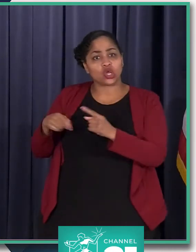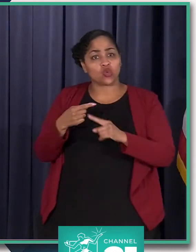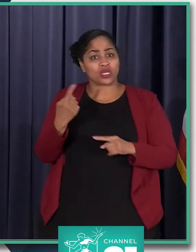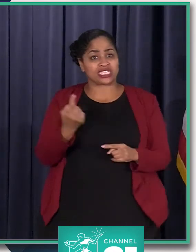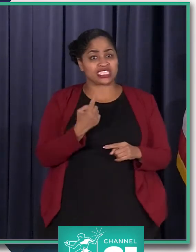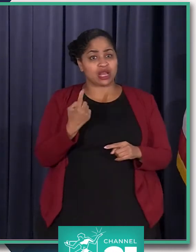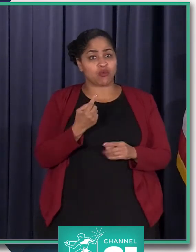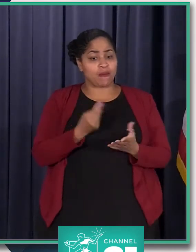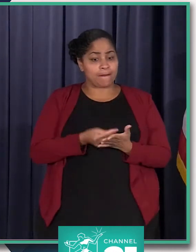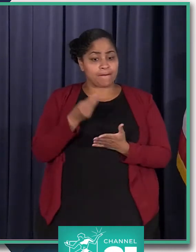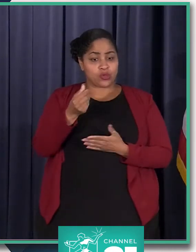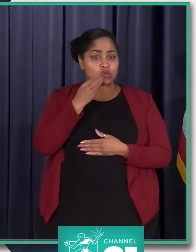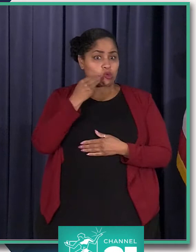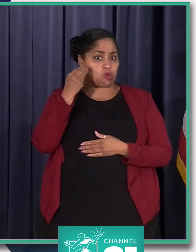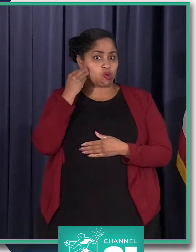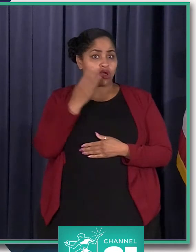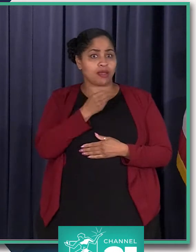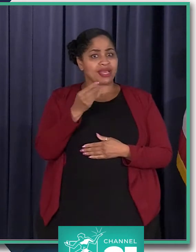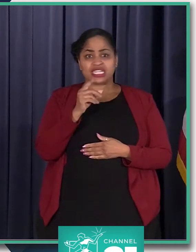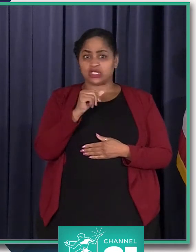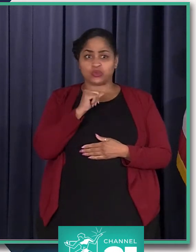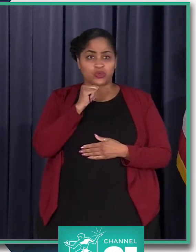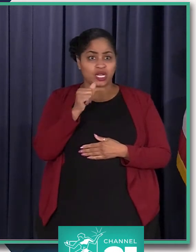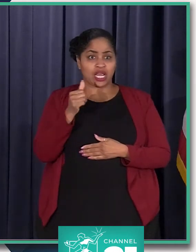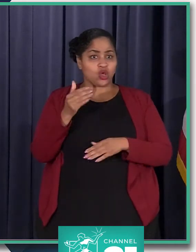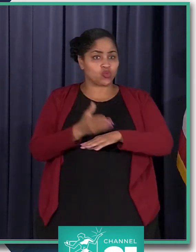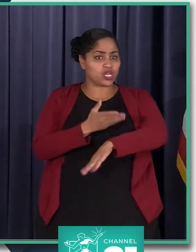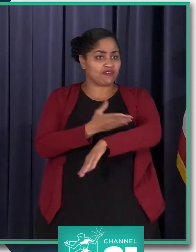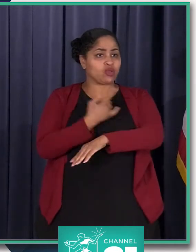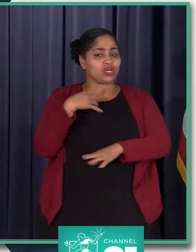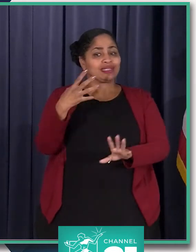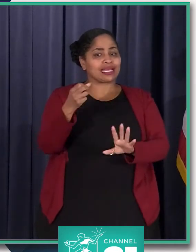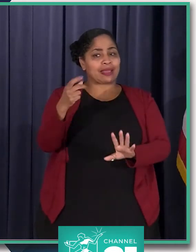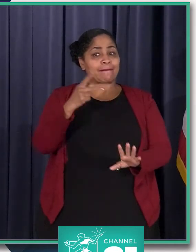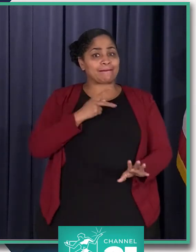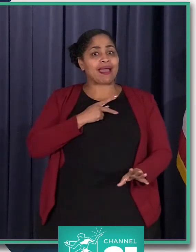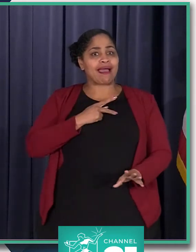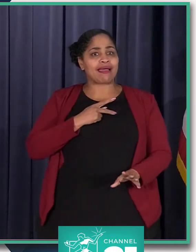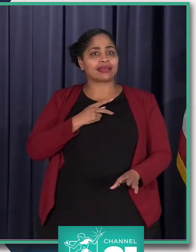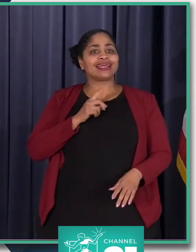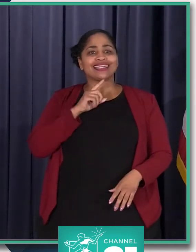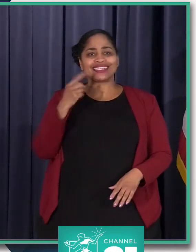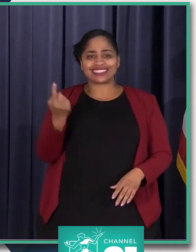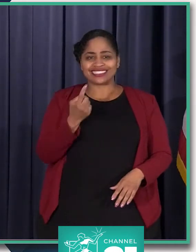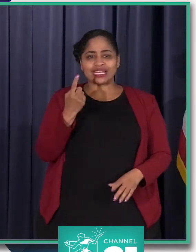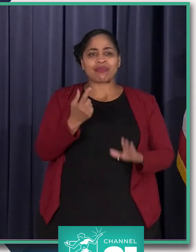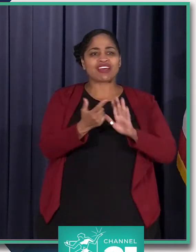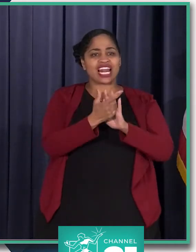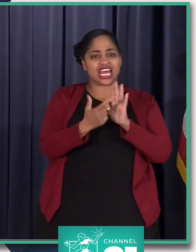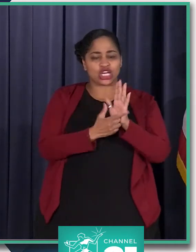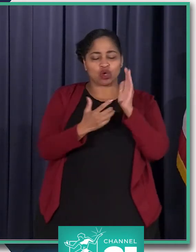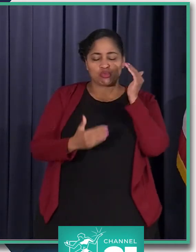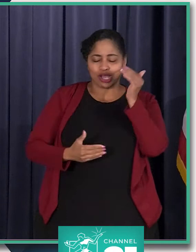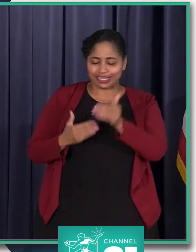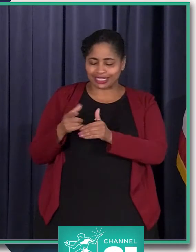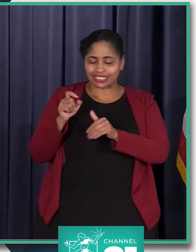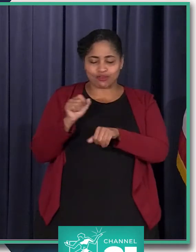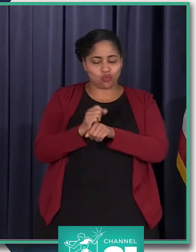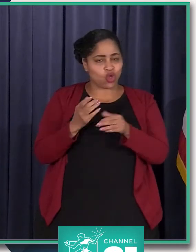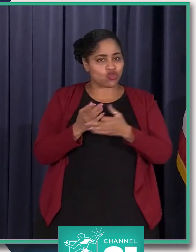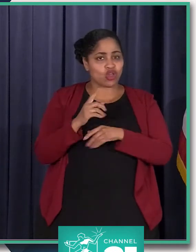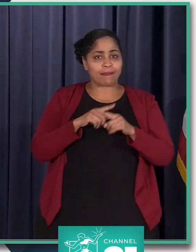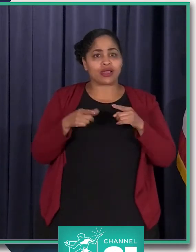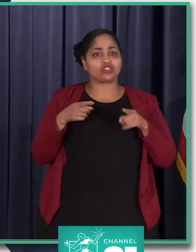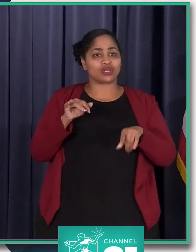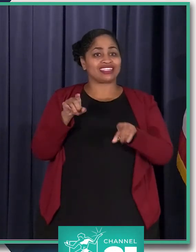somebody purchases a house and fails to renovate it, we take it back. It is something of a legal process that we have to work through, but in the